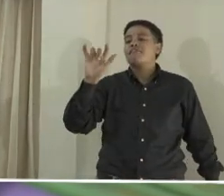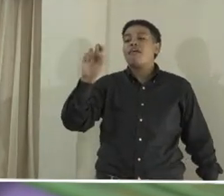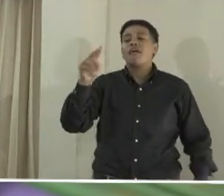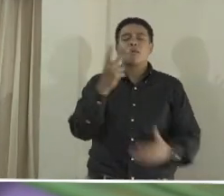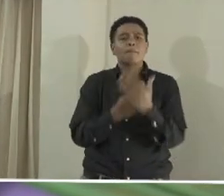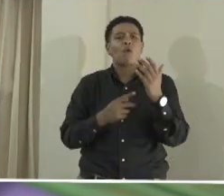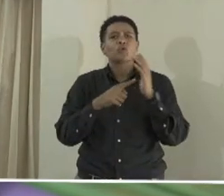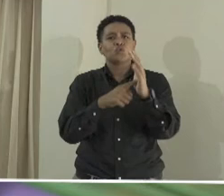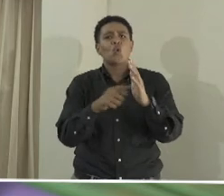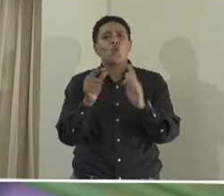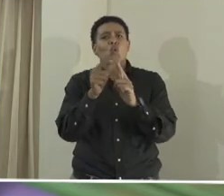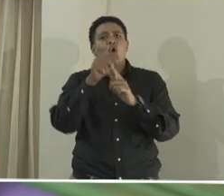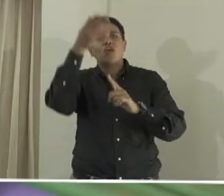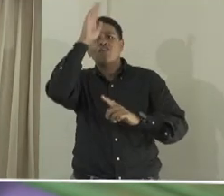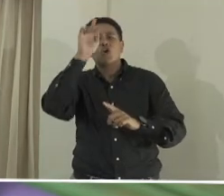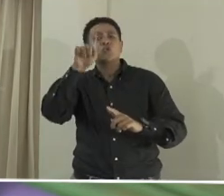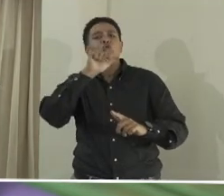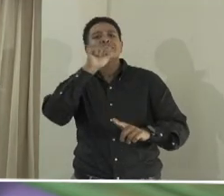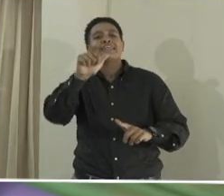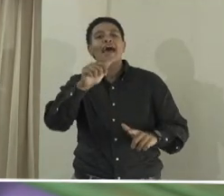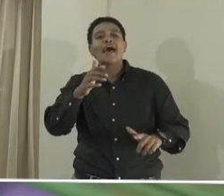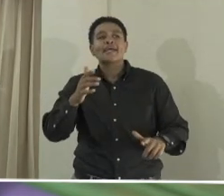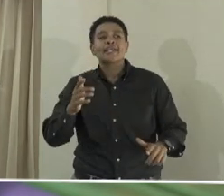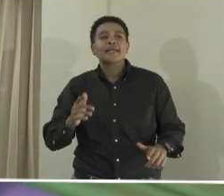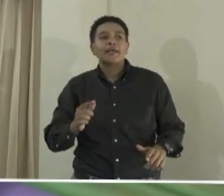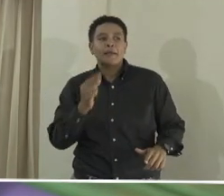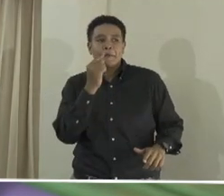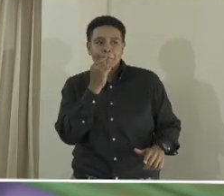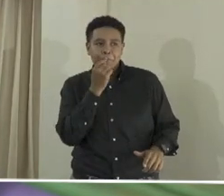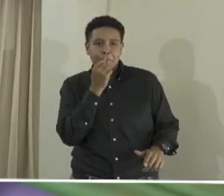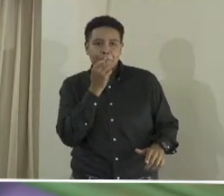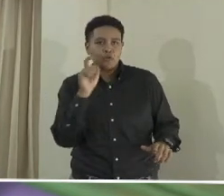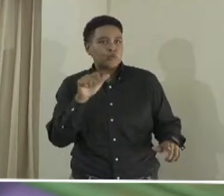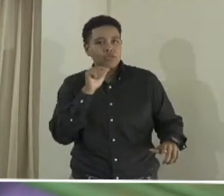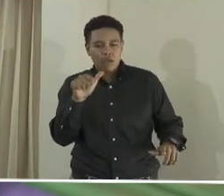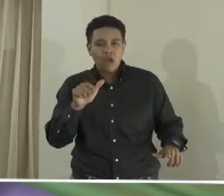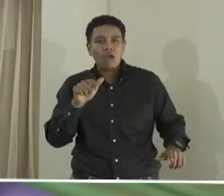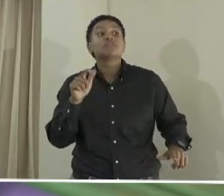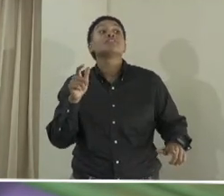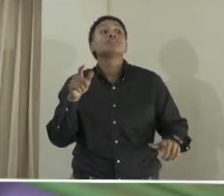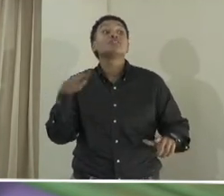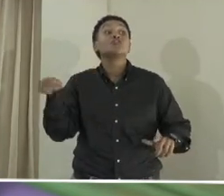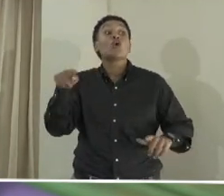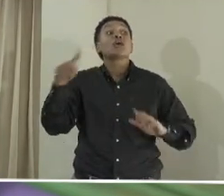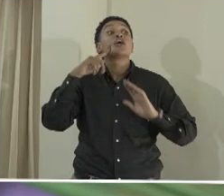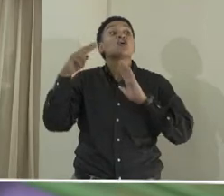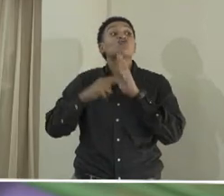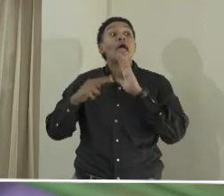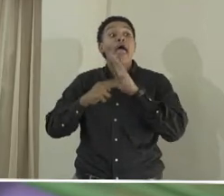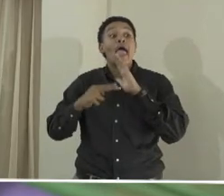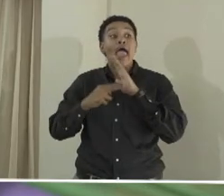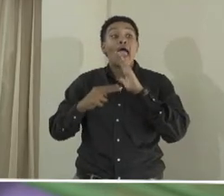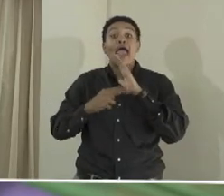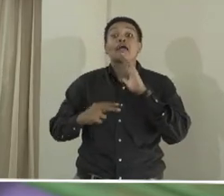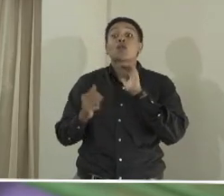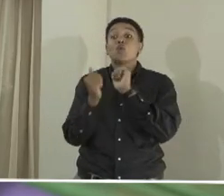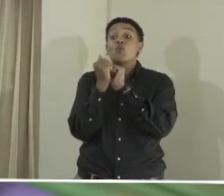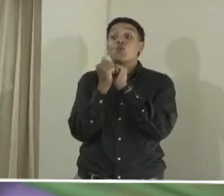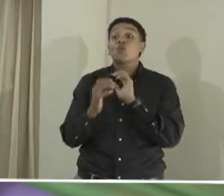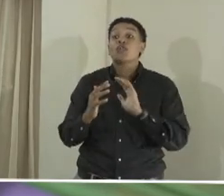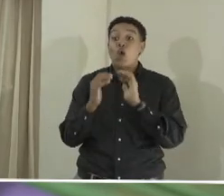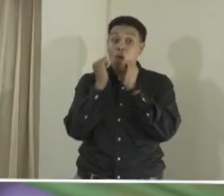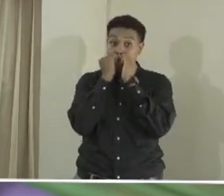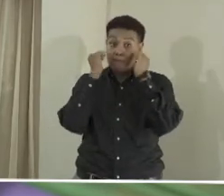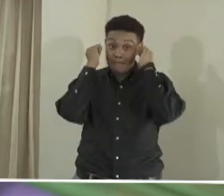God should not be muzzled or masked. And so they read without